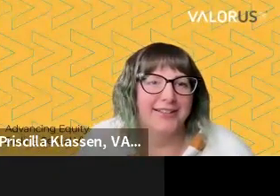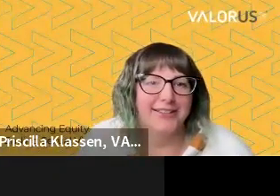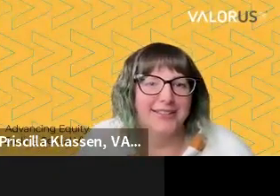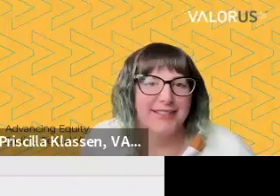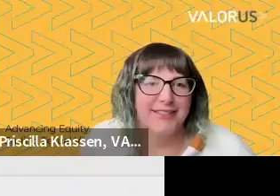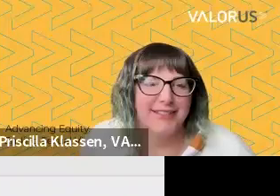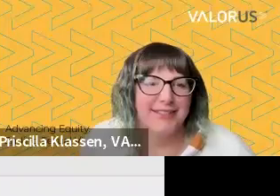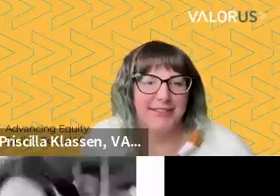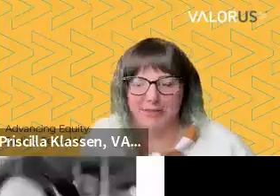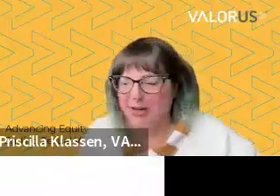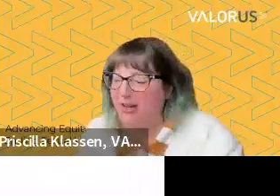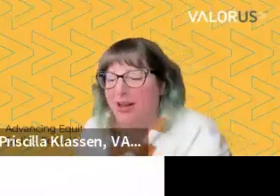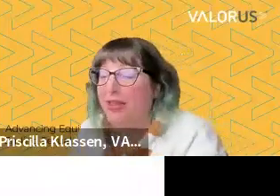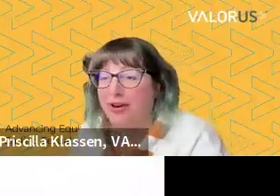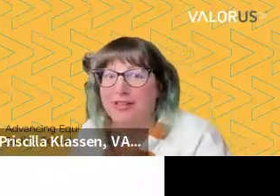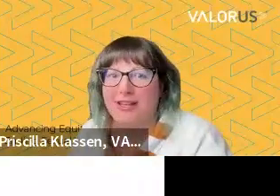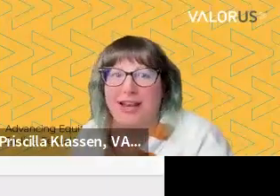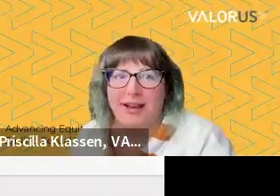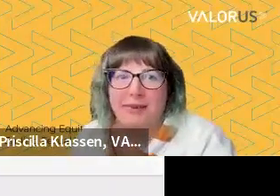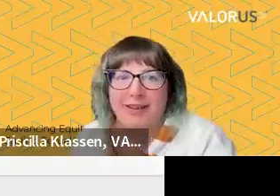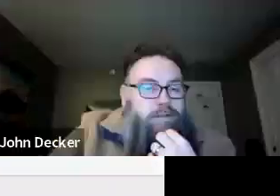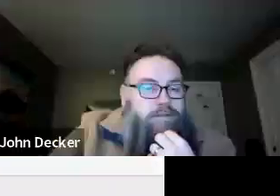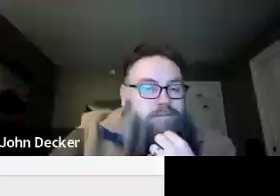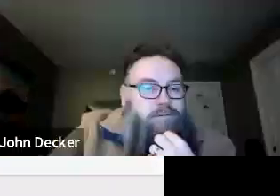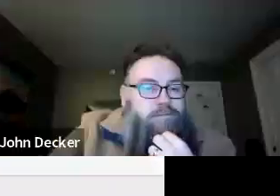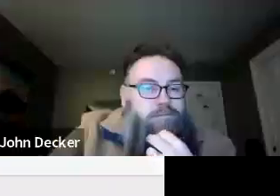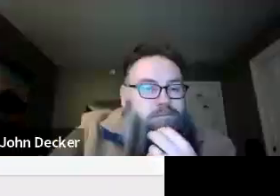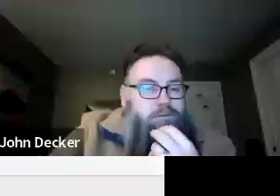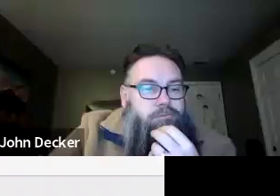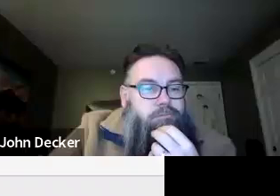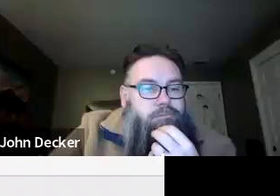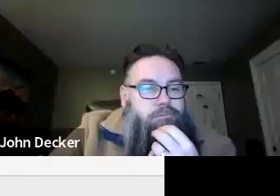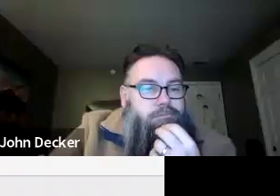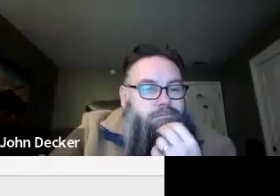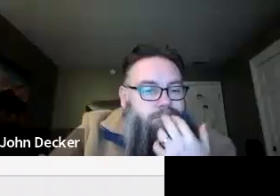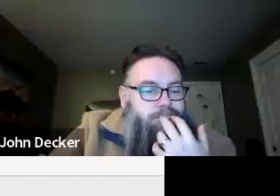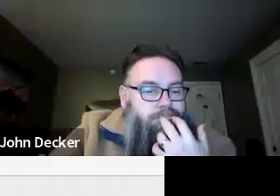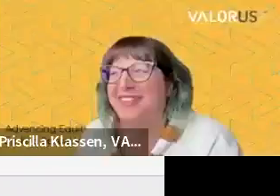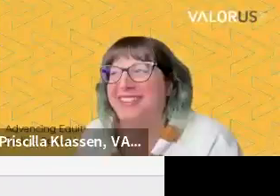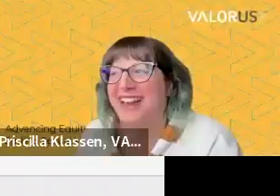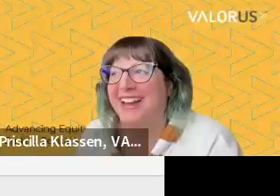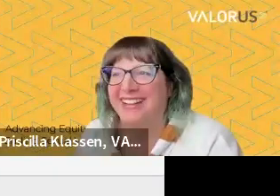All right. Let's see. Let me try it a third time. There it is. Oh.